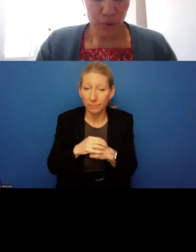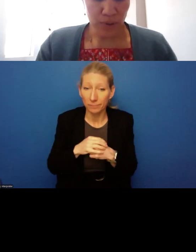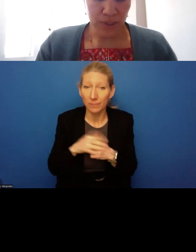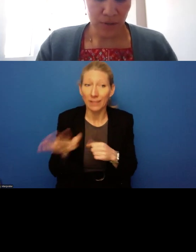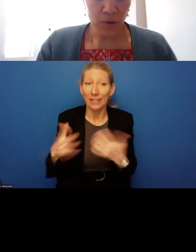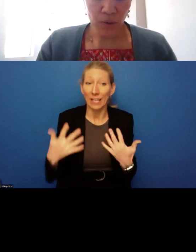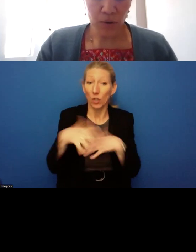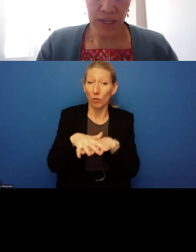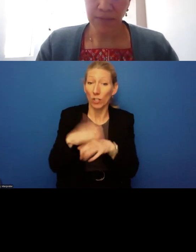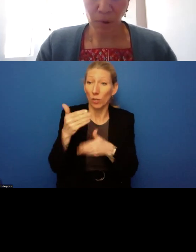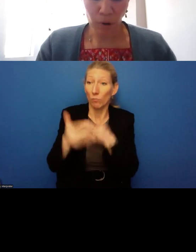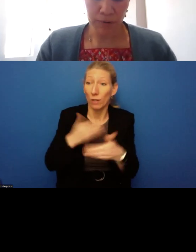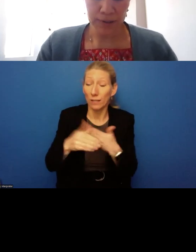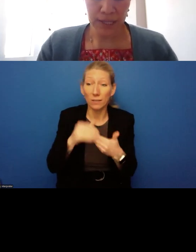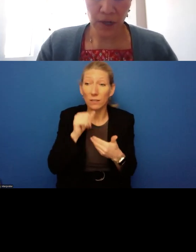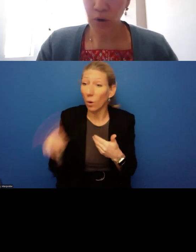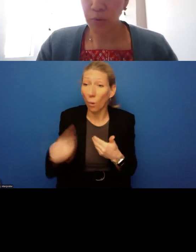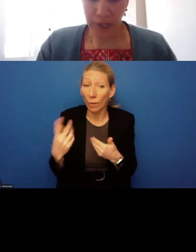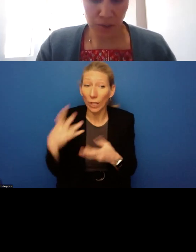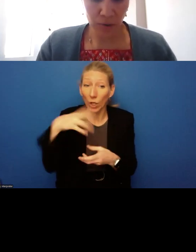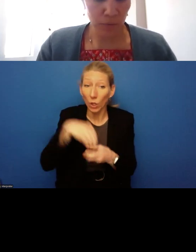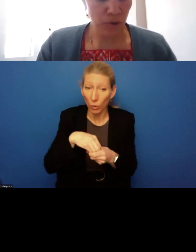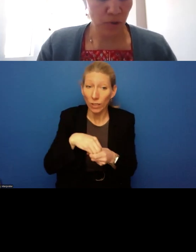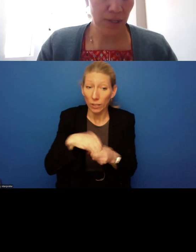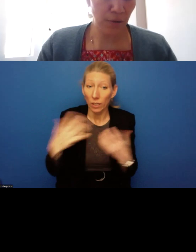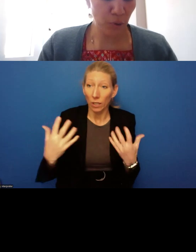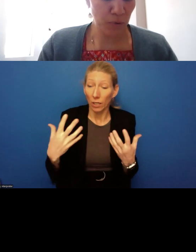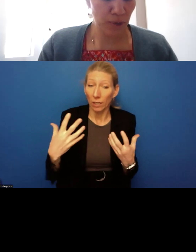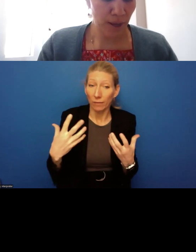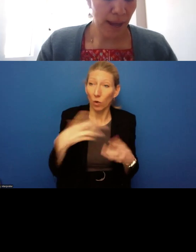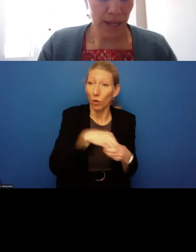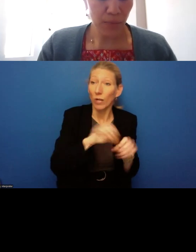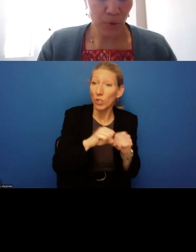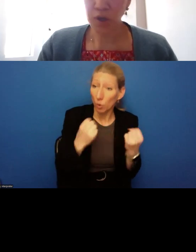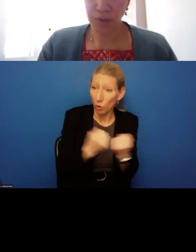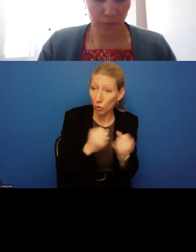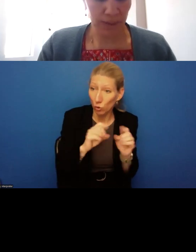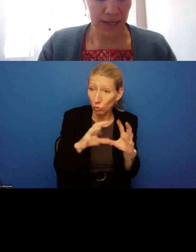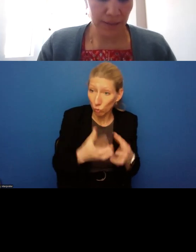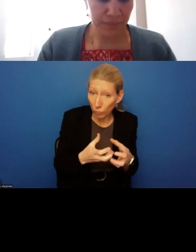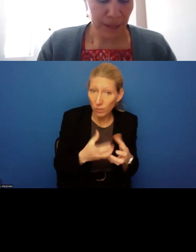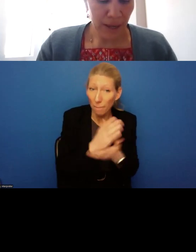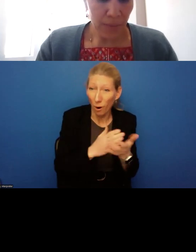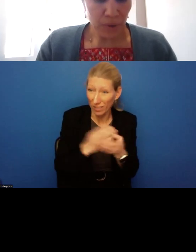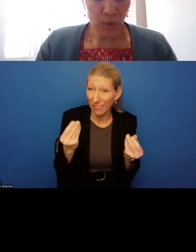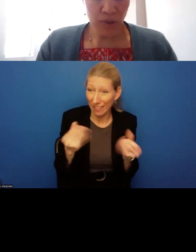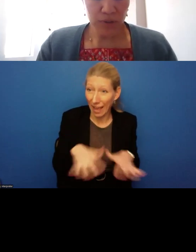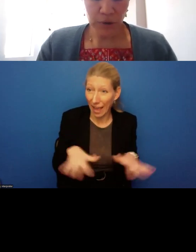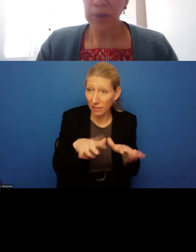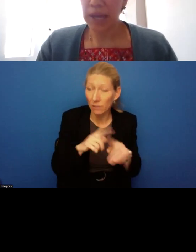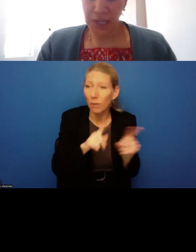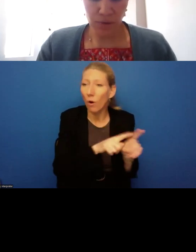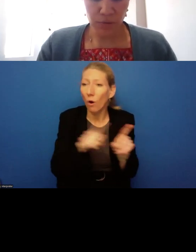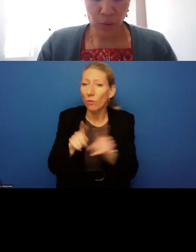integration process not only involved the incorporation of social groups and portions of land, but also